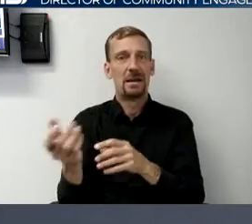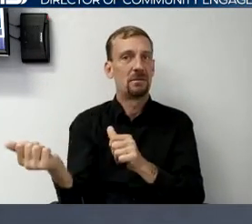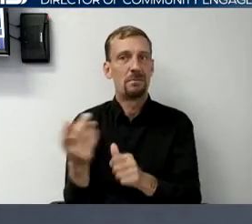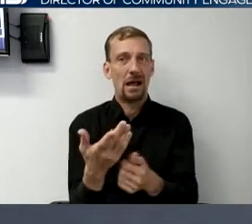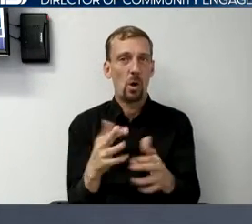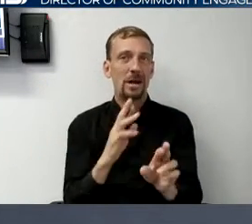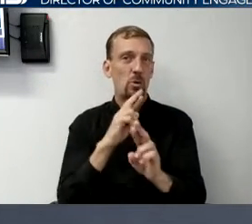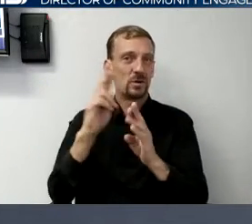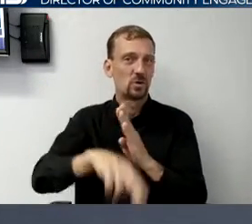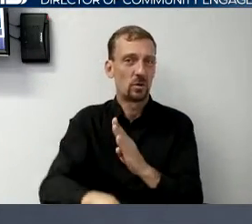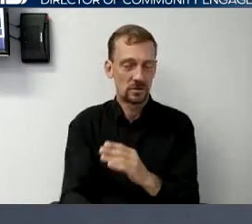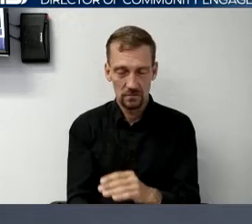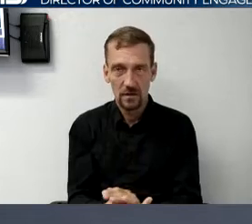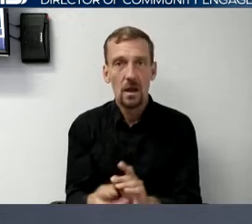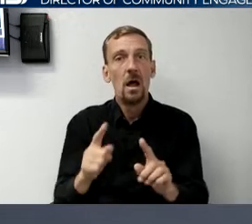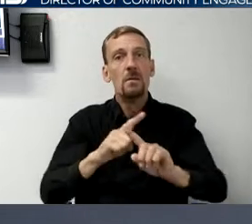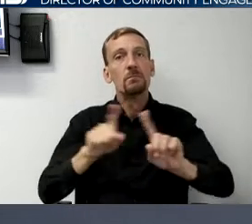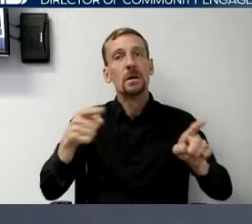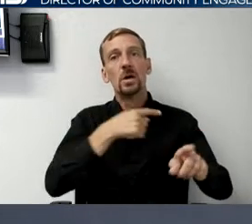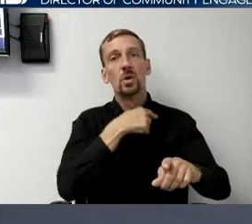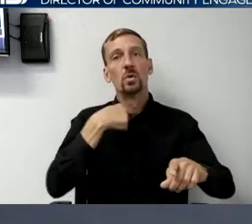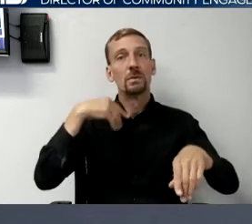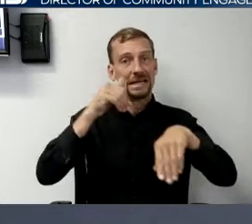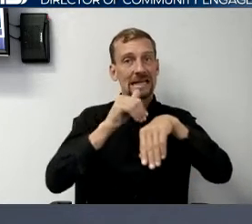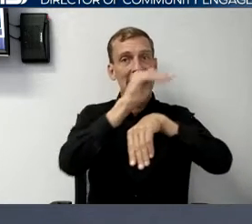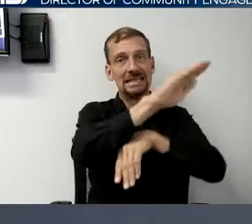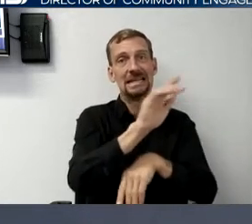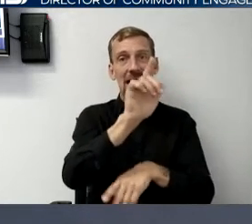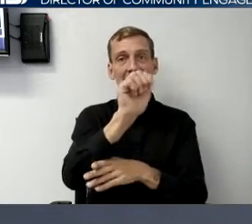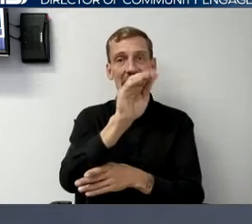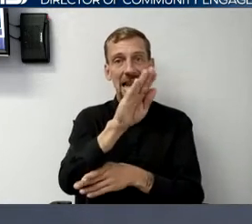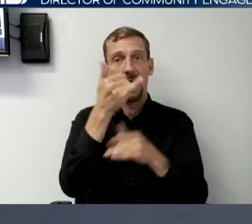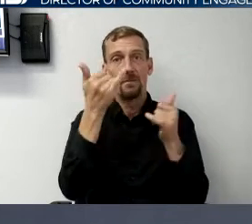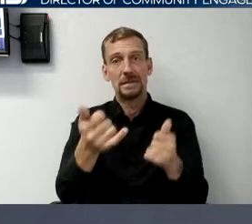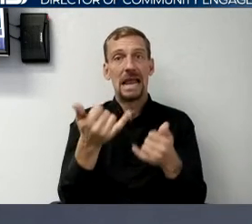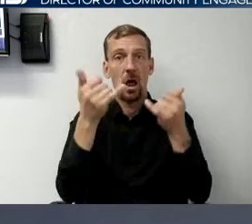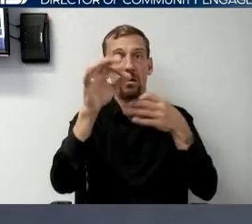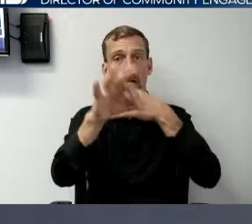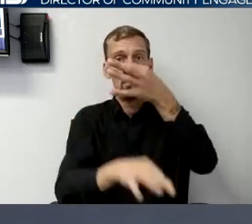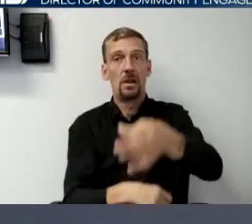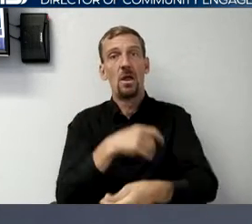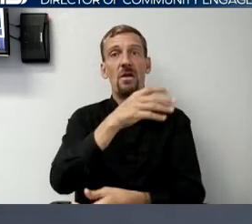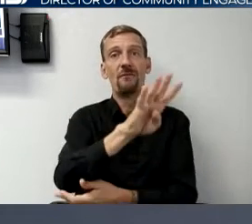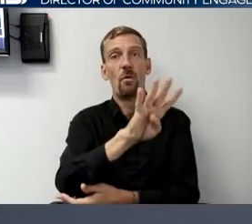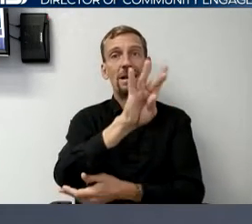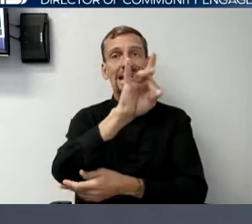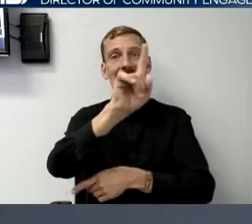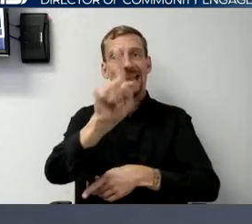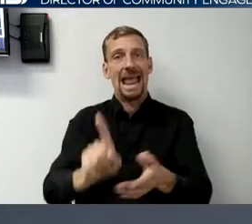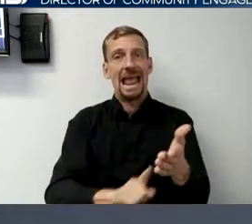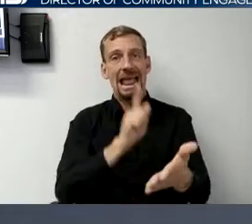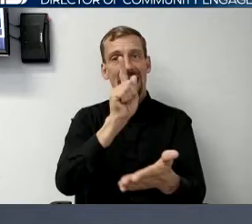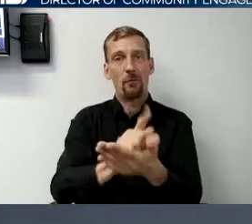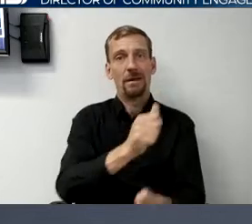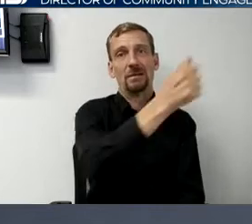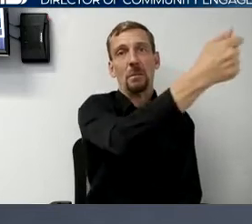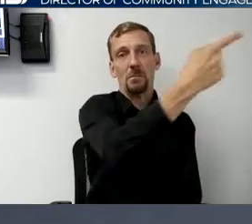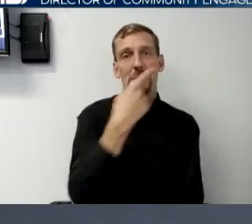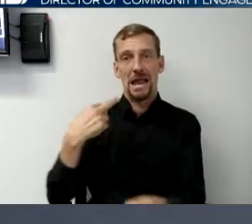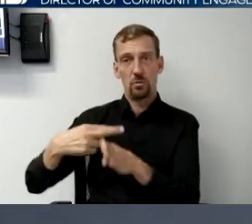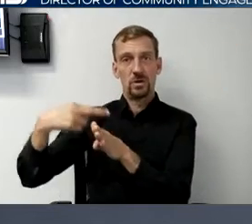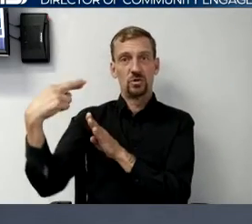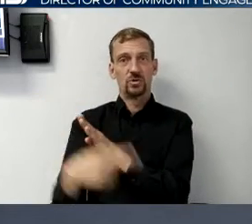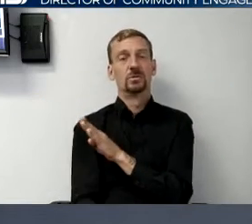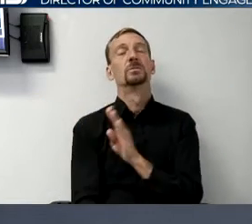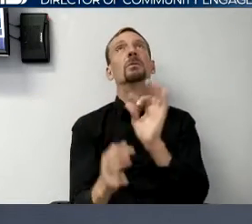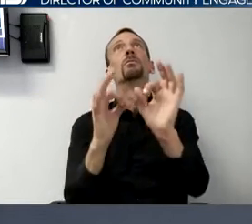say, the tests we're sending to the commercial labs, we're seeing about a 48-hour turnaround now. So that's